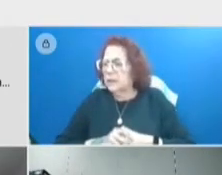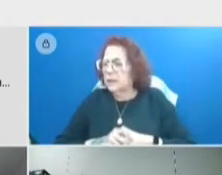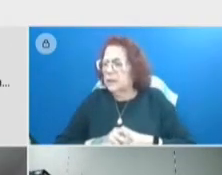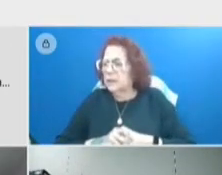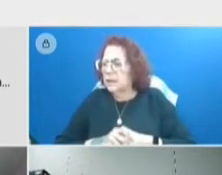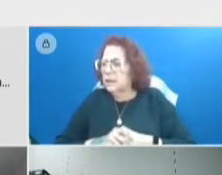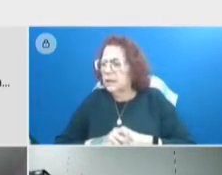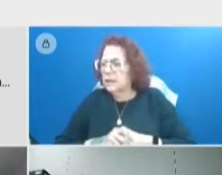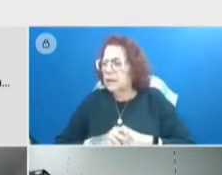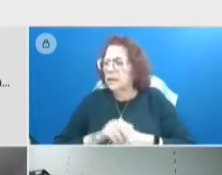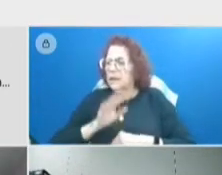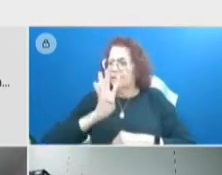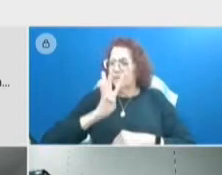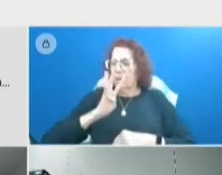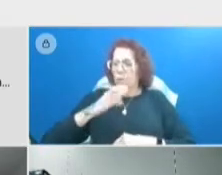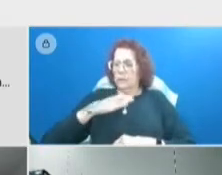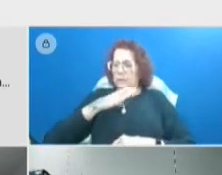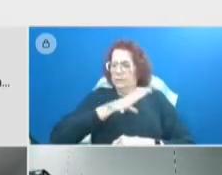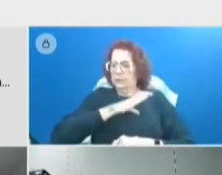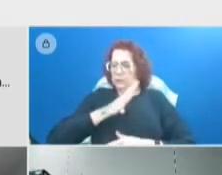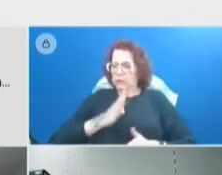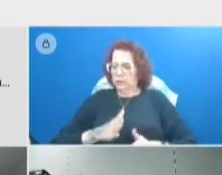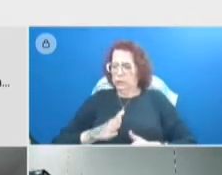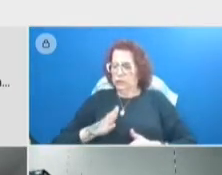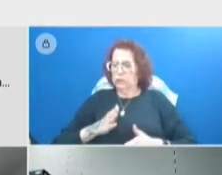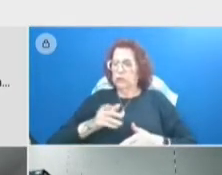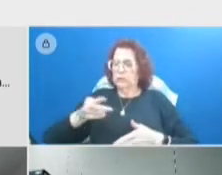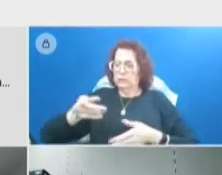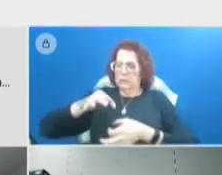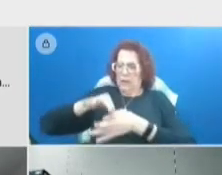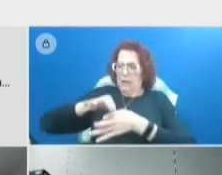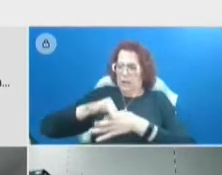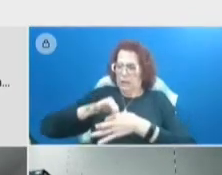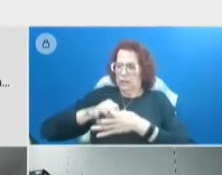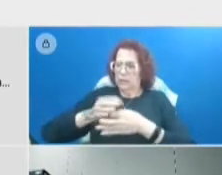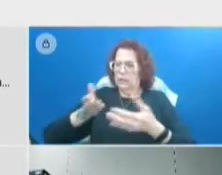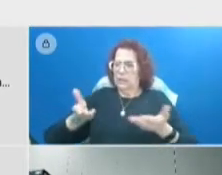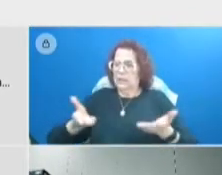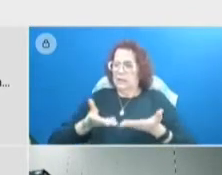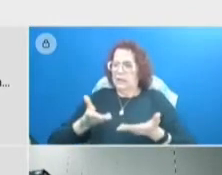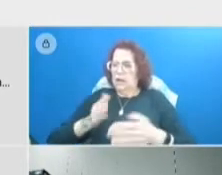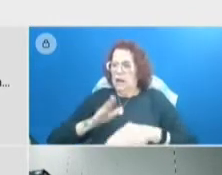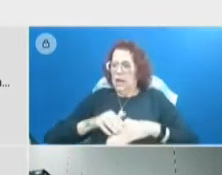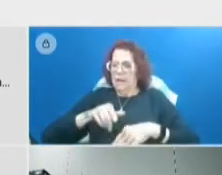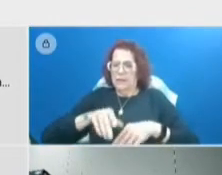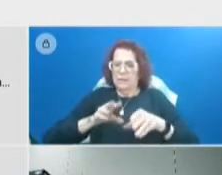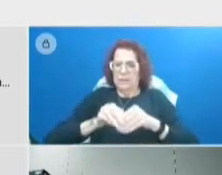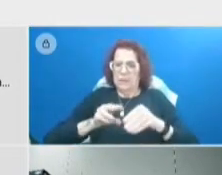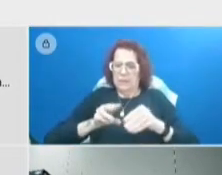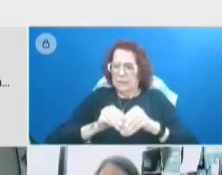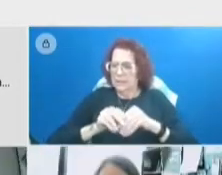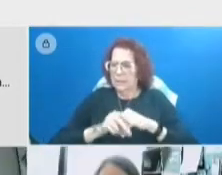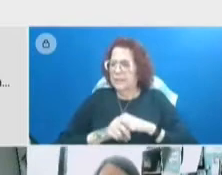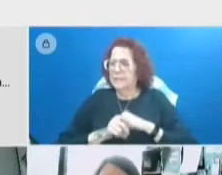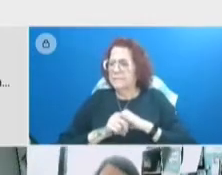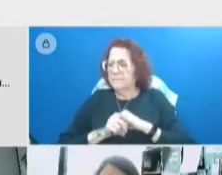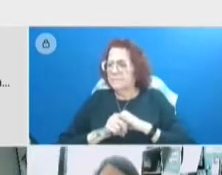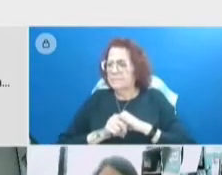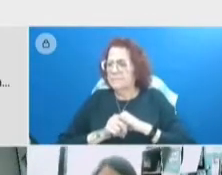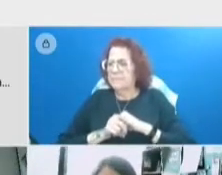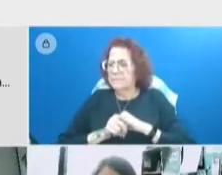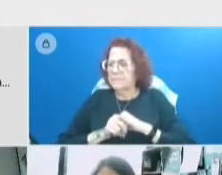Elections, who are all present and on the call. Our first item on the agenda is approval of the minutes for